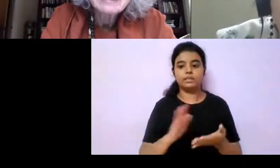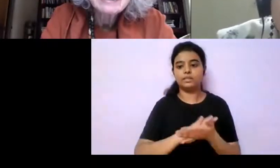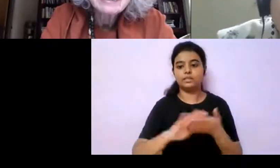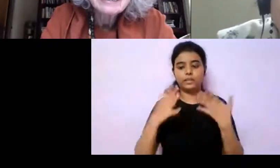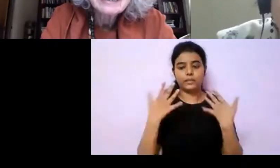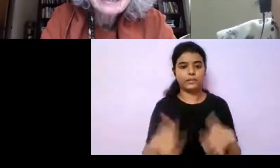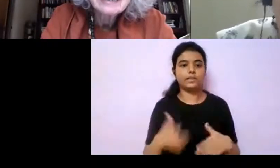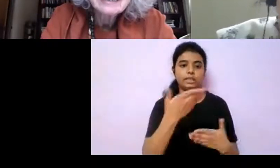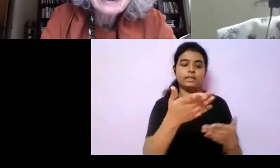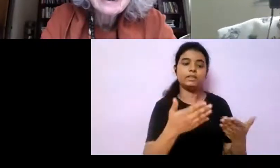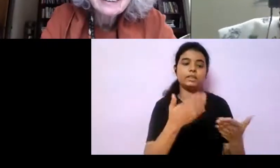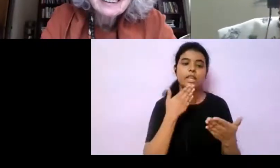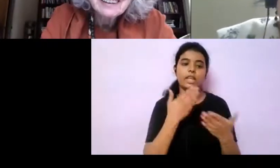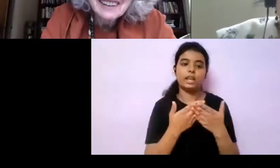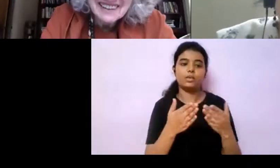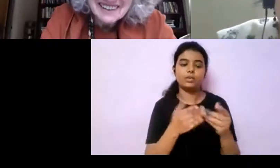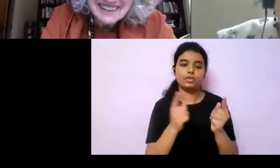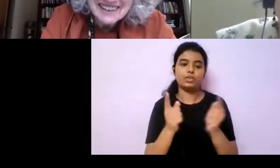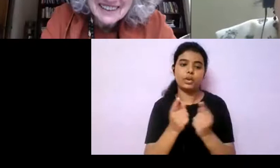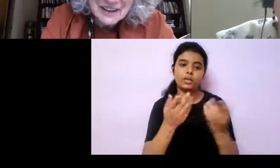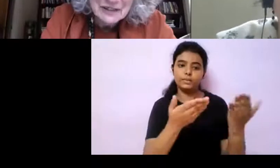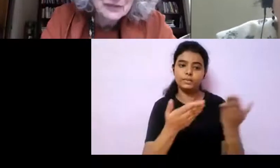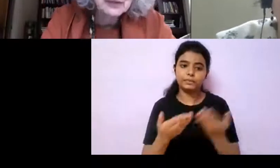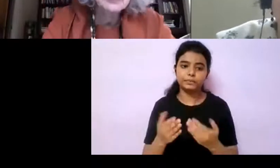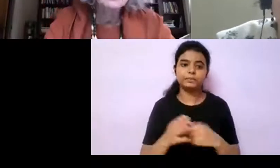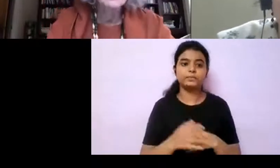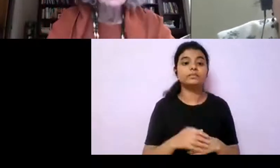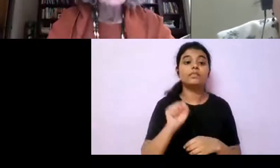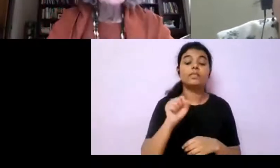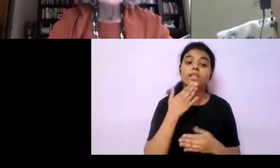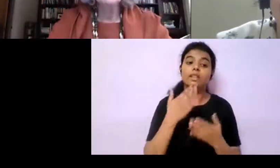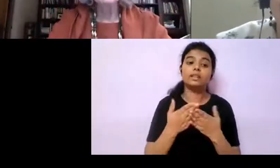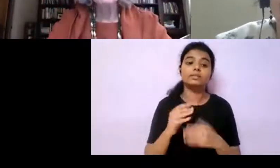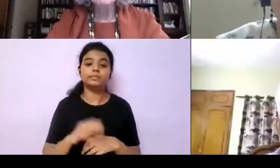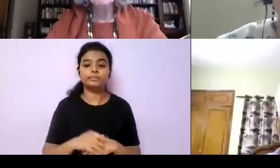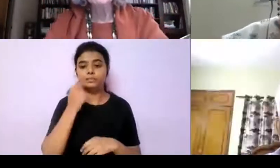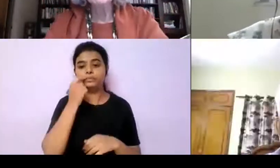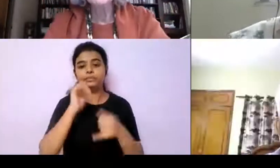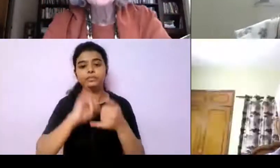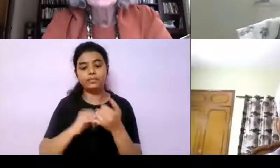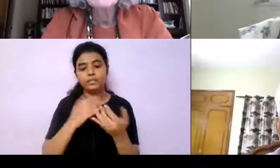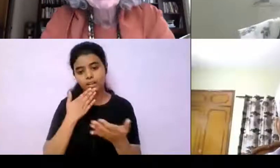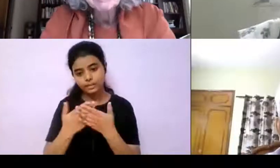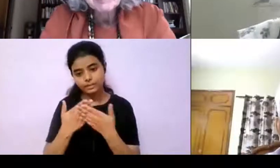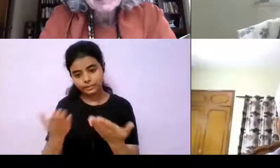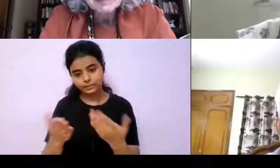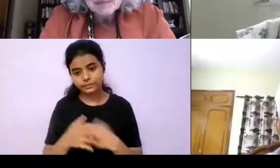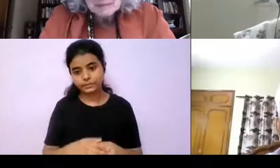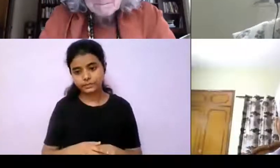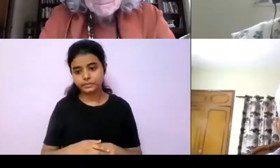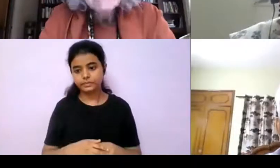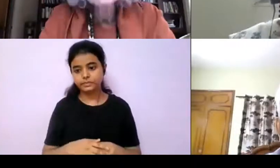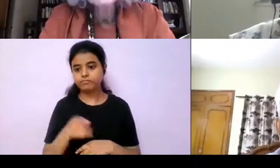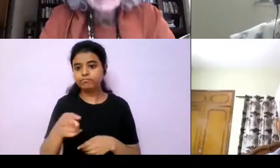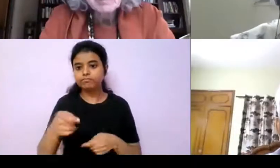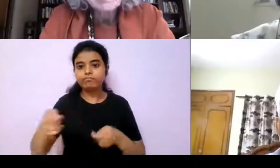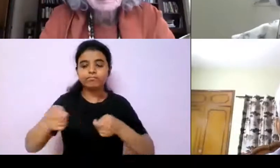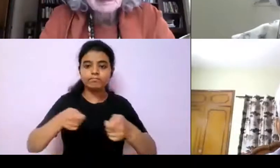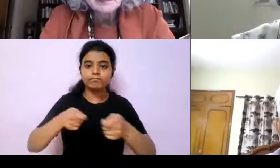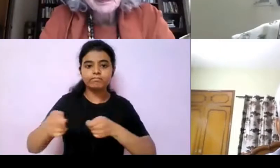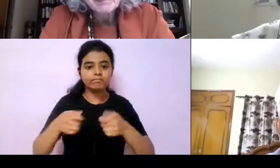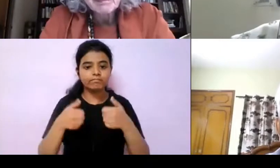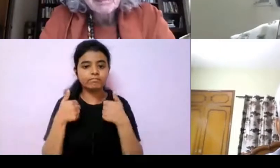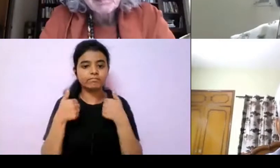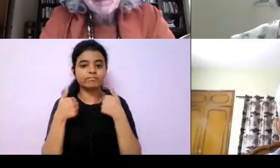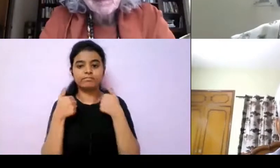do the honors. Thank you so much. And thank you So much, Shubhangi, for moderating the session with